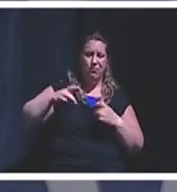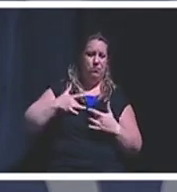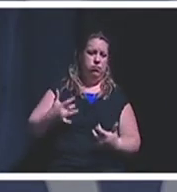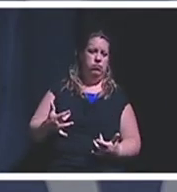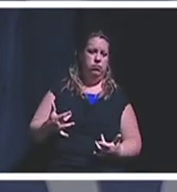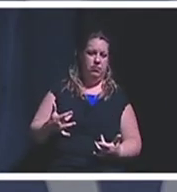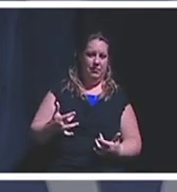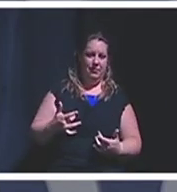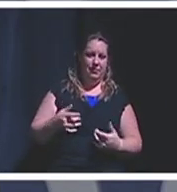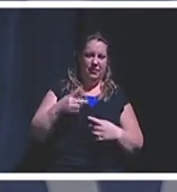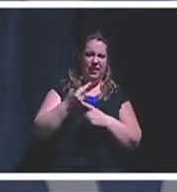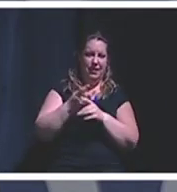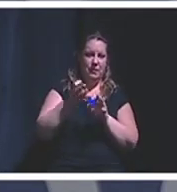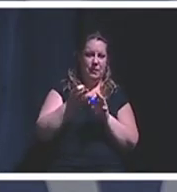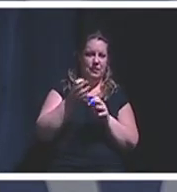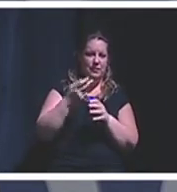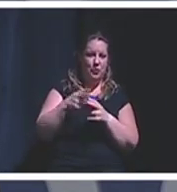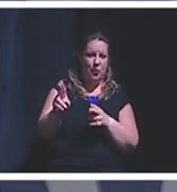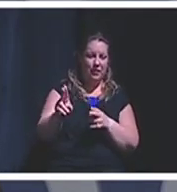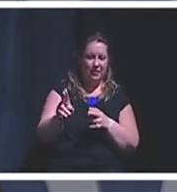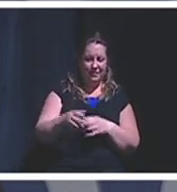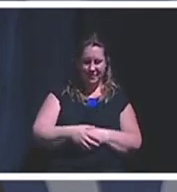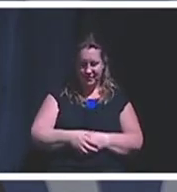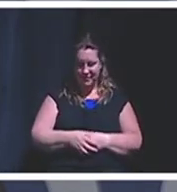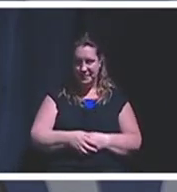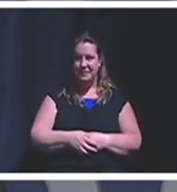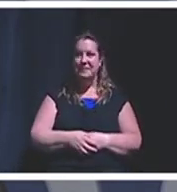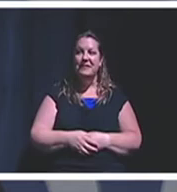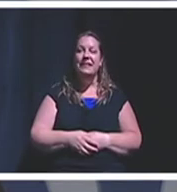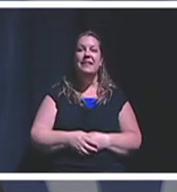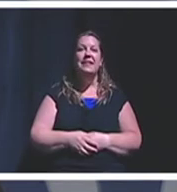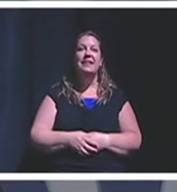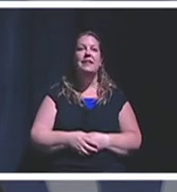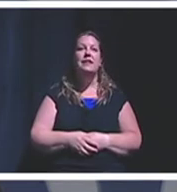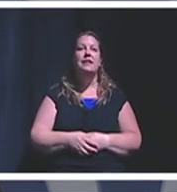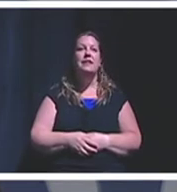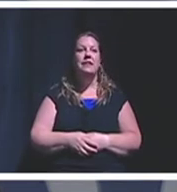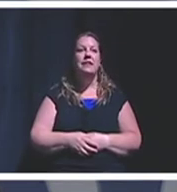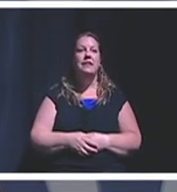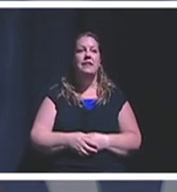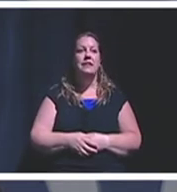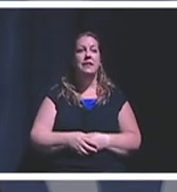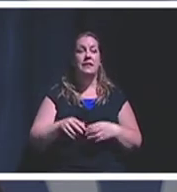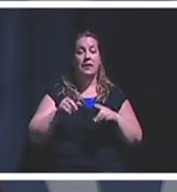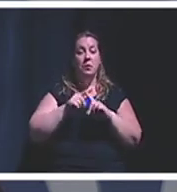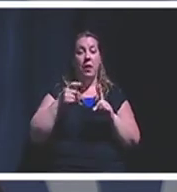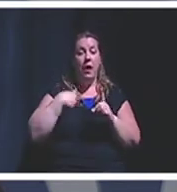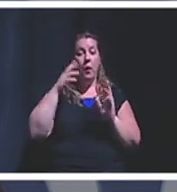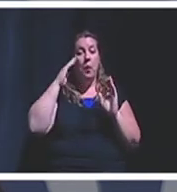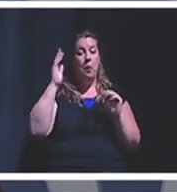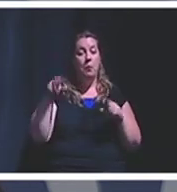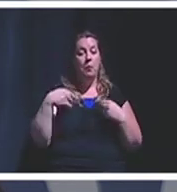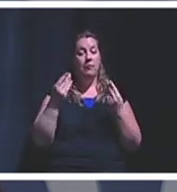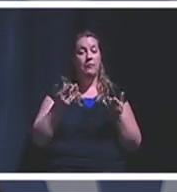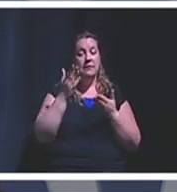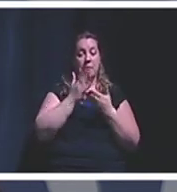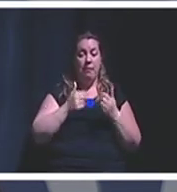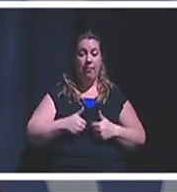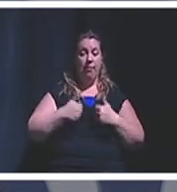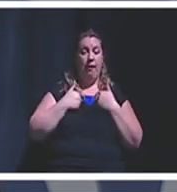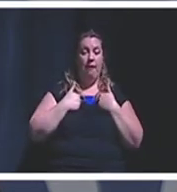short. All kidding aside, I hope to provide you with some life advice, words of